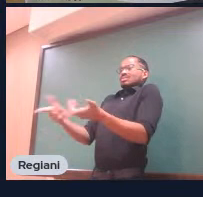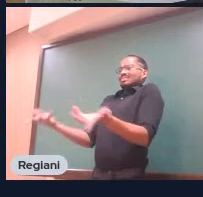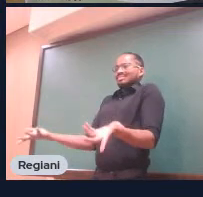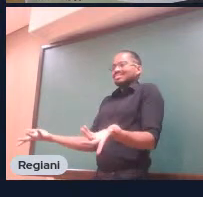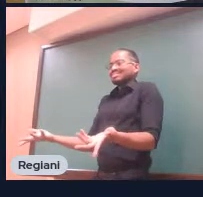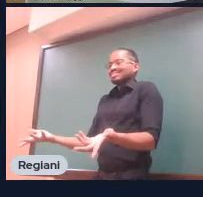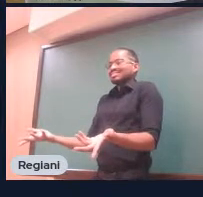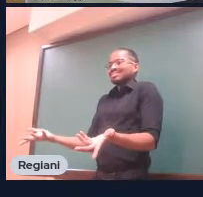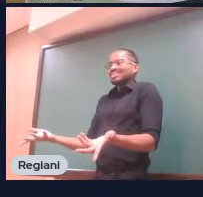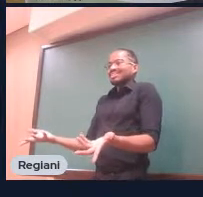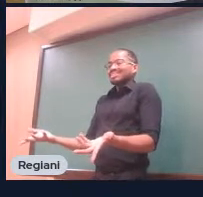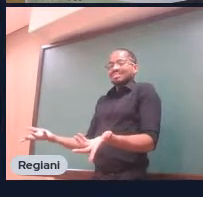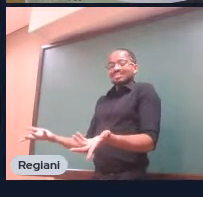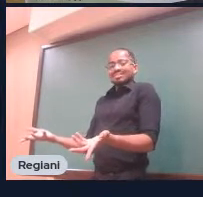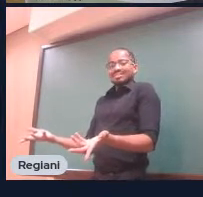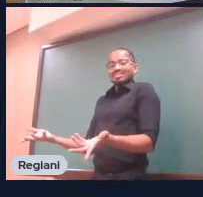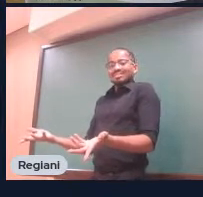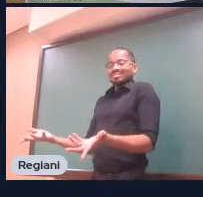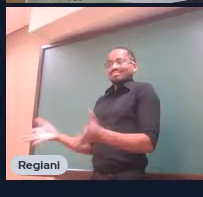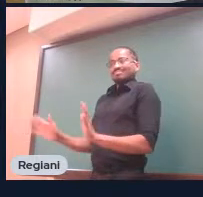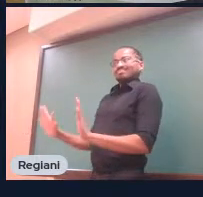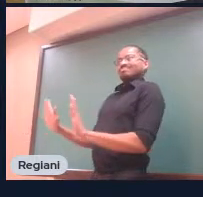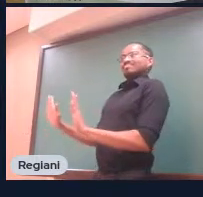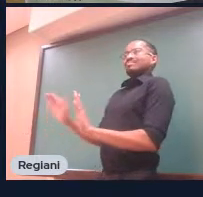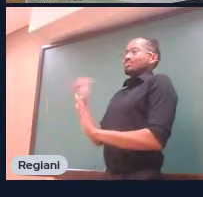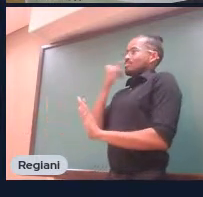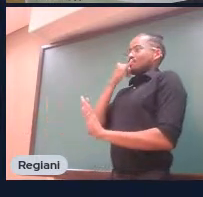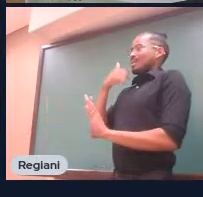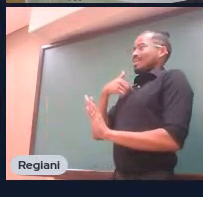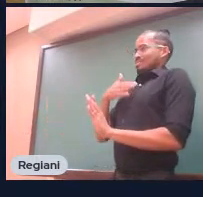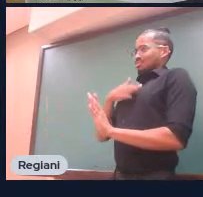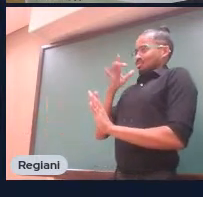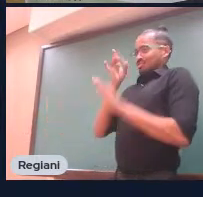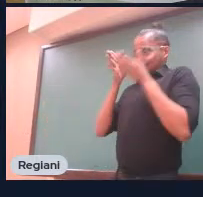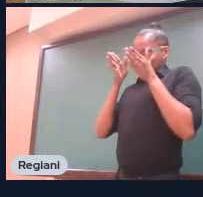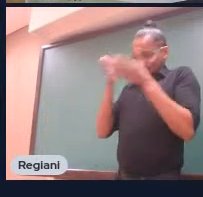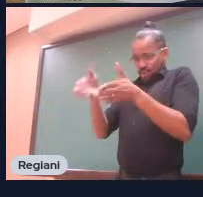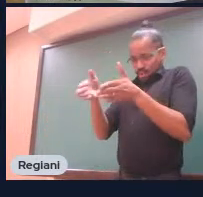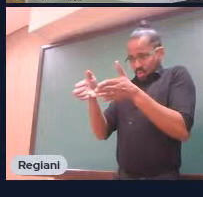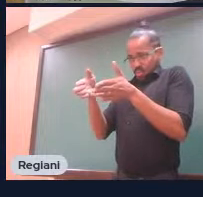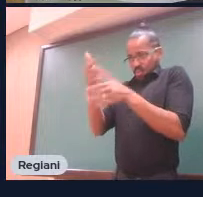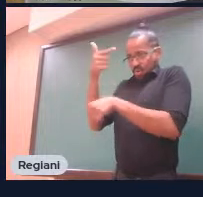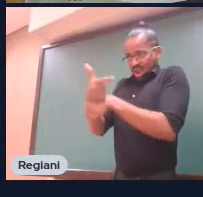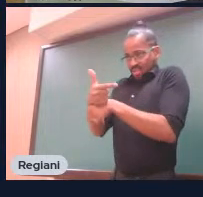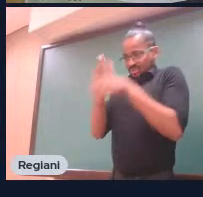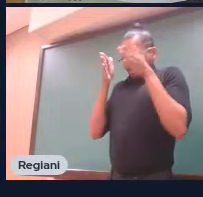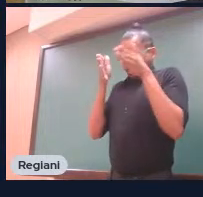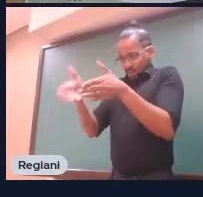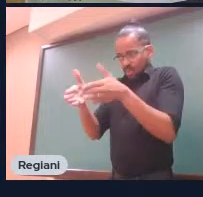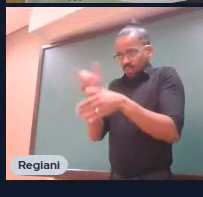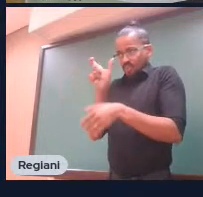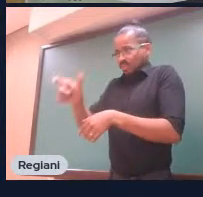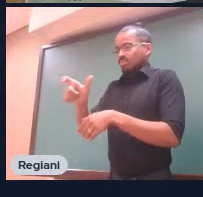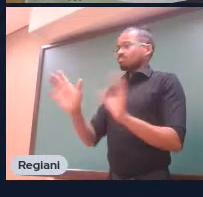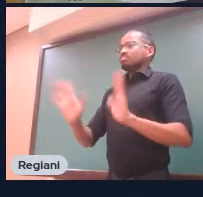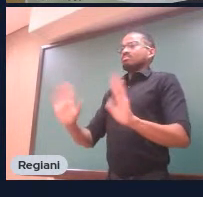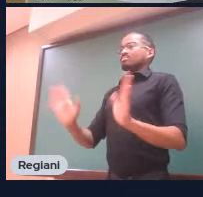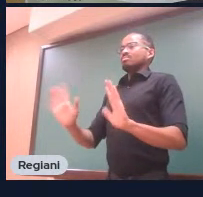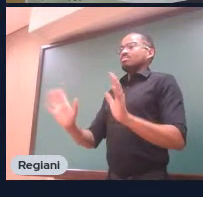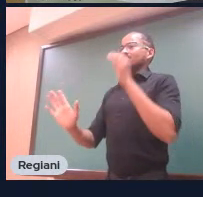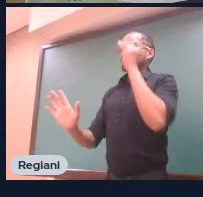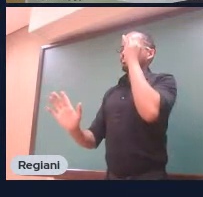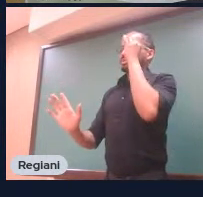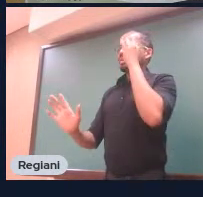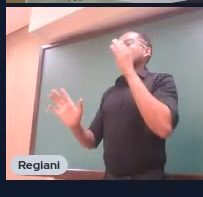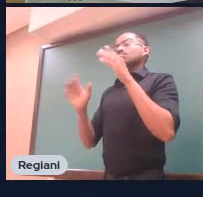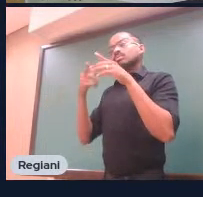Well, I have never liked to just focus on the lexicon. I don't like what Bloomfield said. The lexicon is really just an appendix of the